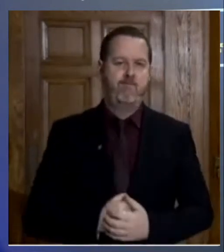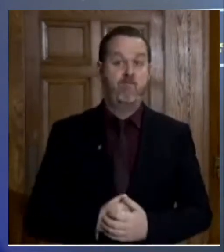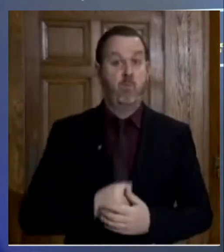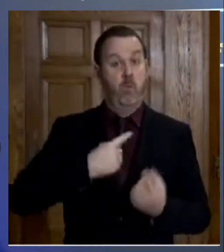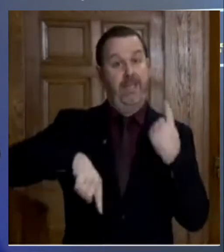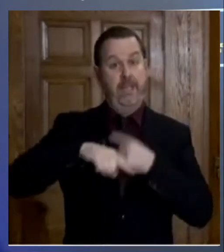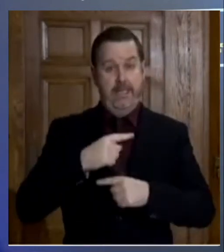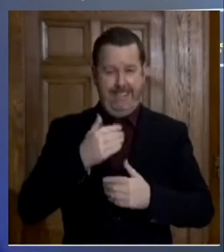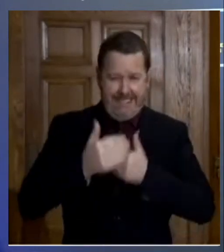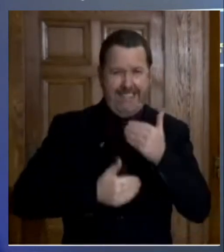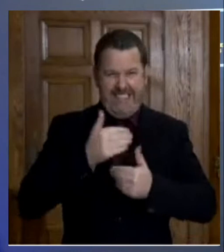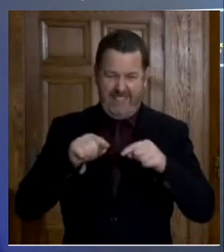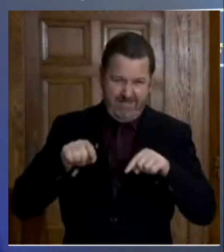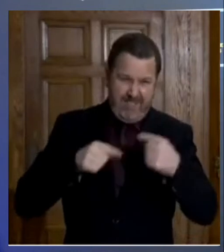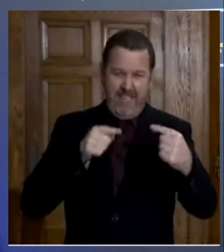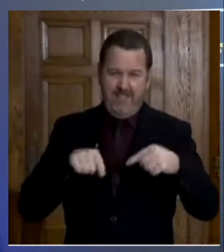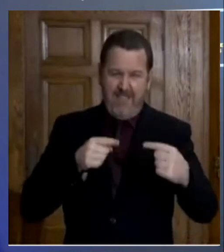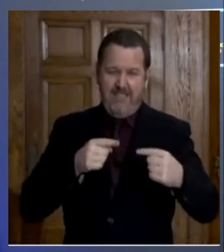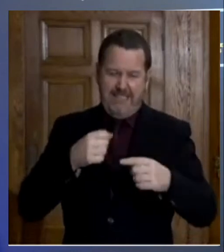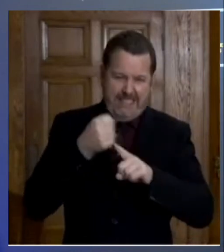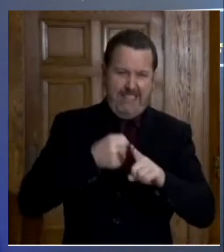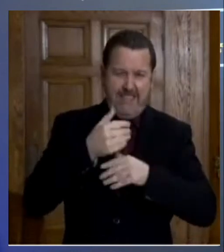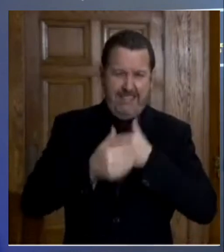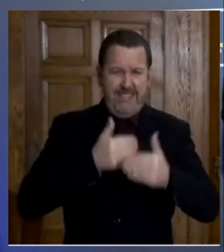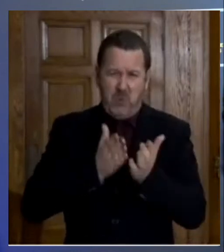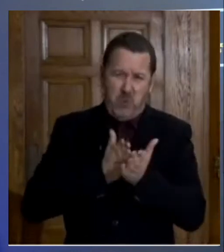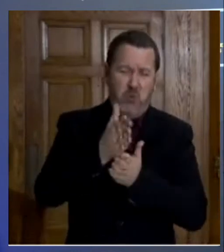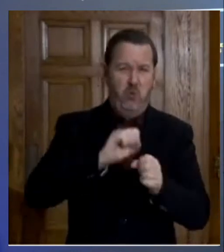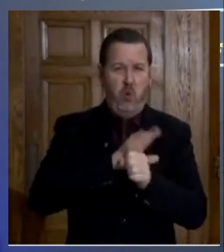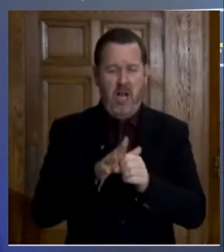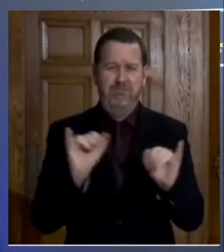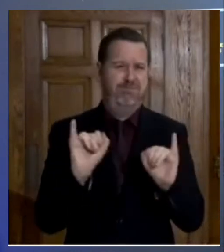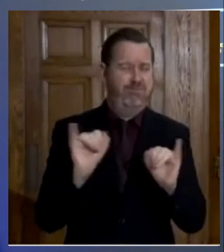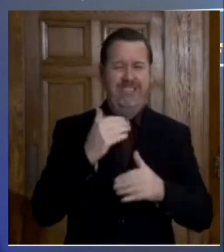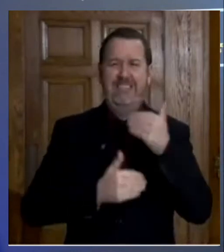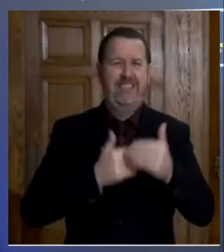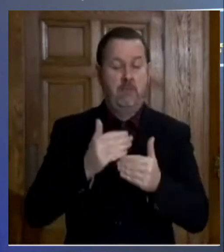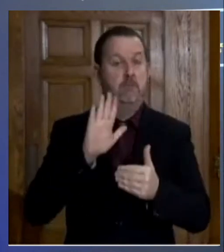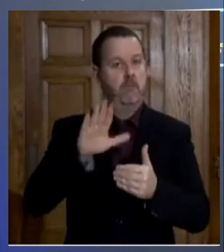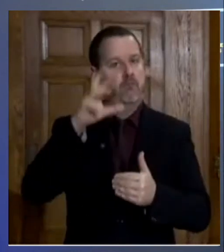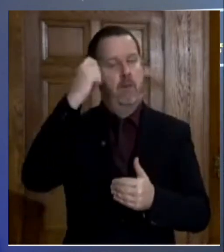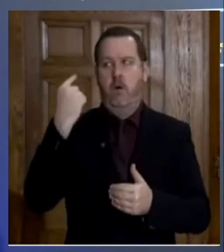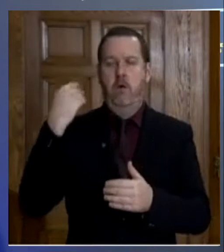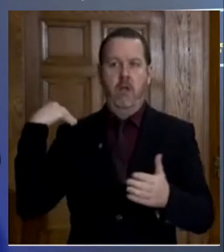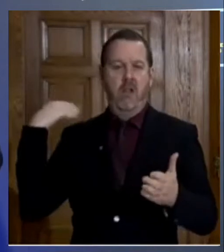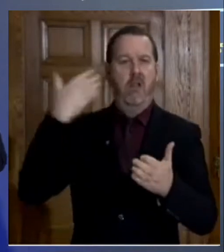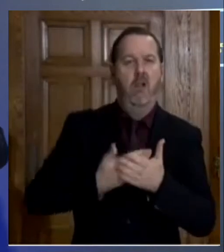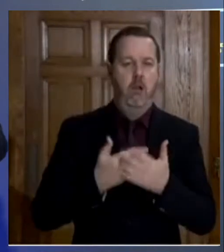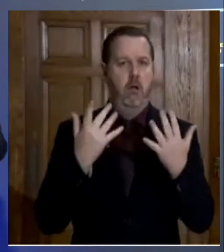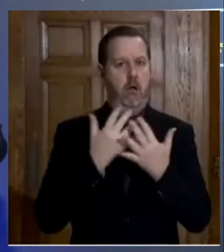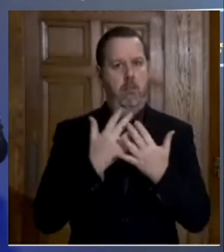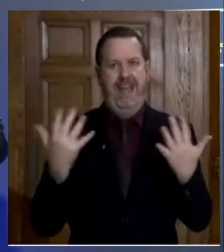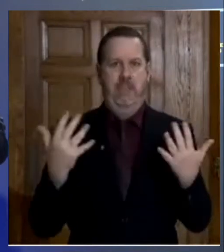next phase of this pandemic, let us never forget the toll that it has already taken. Let